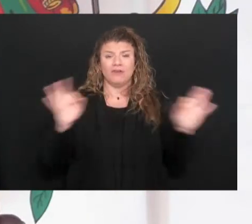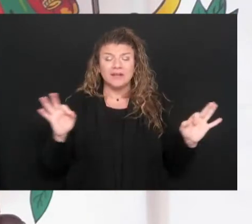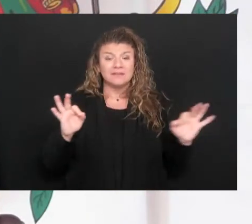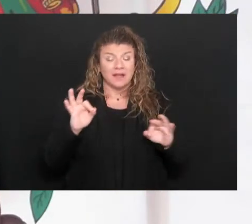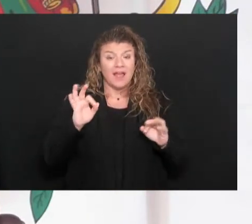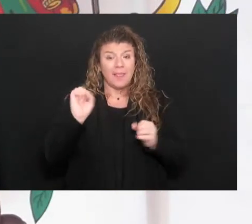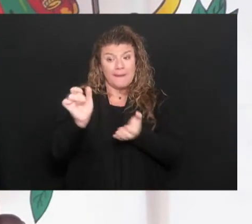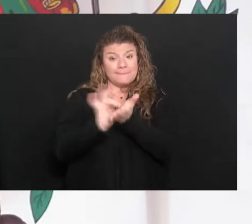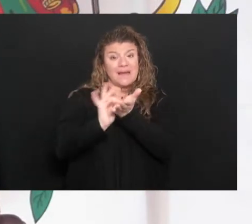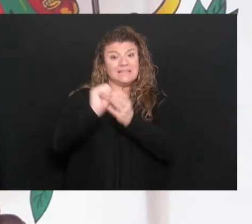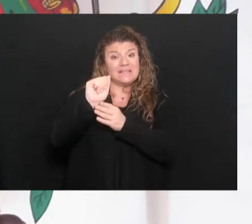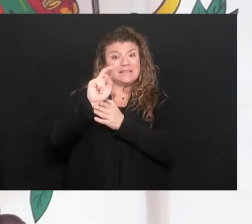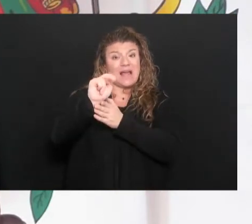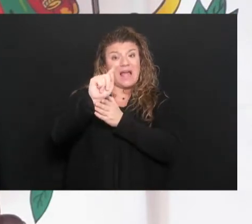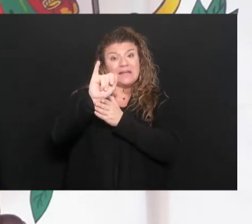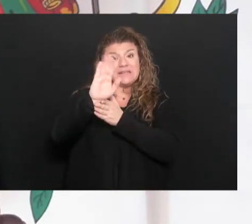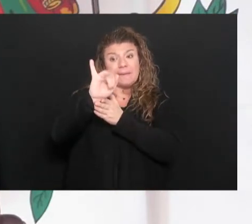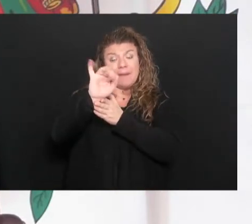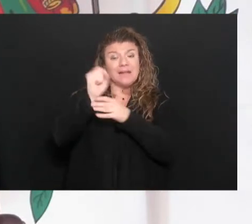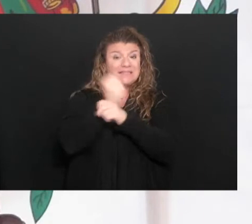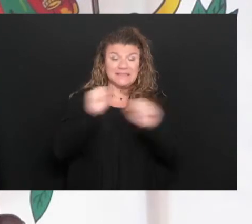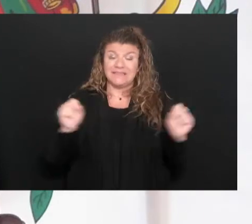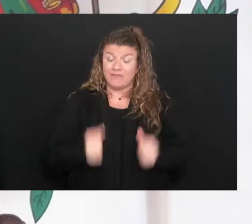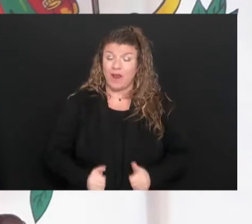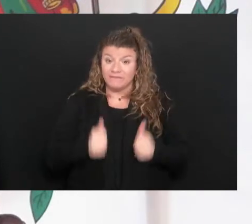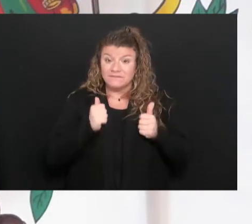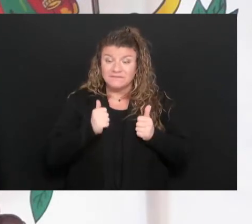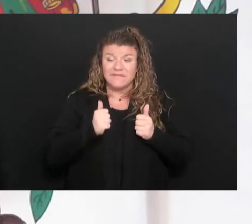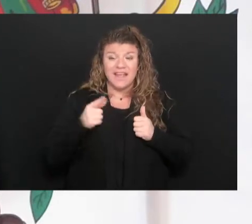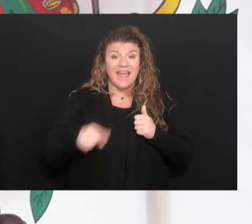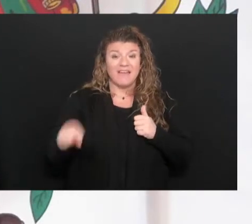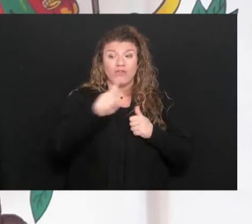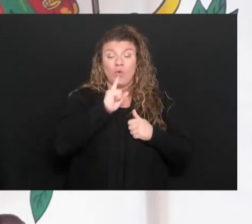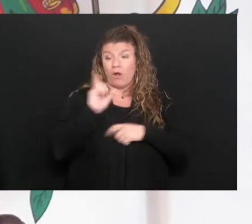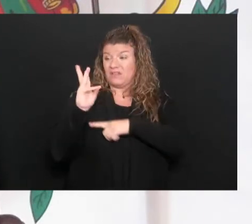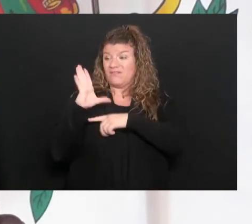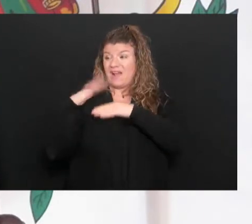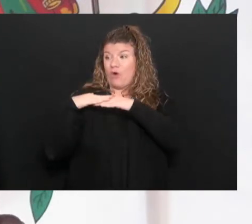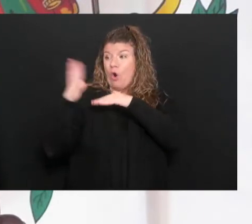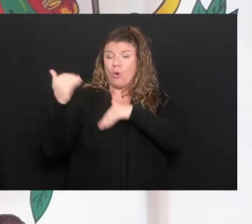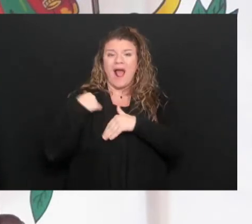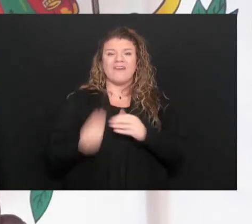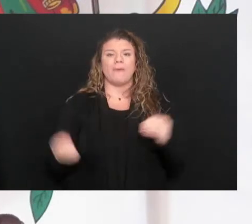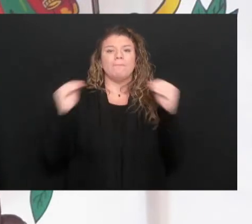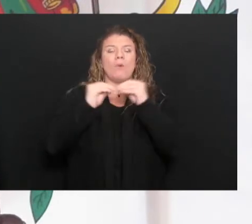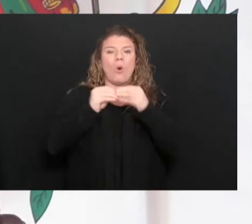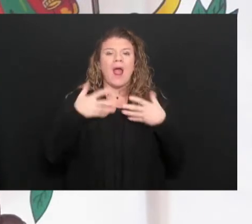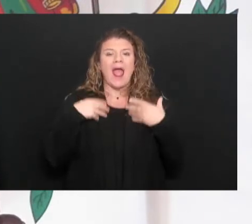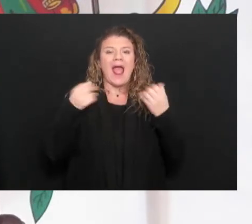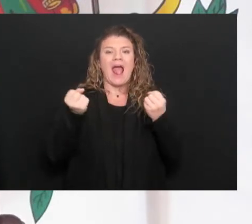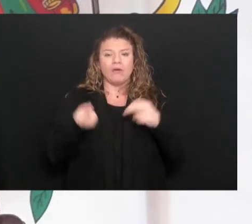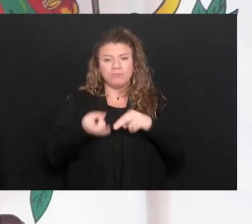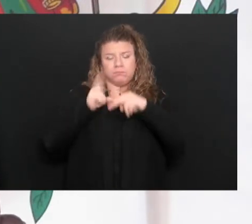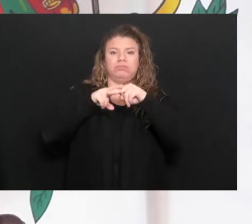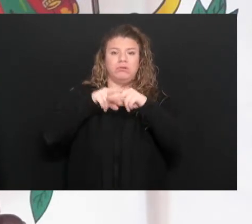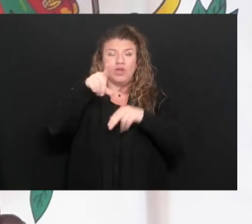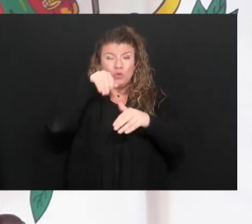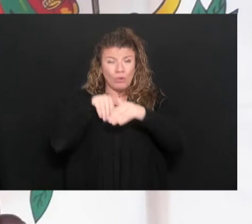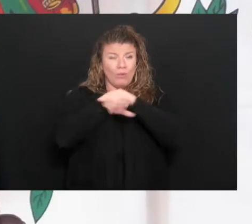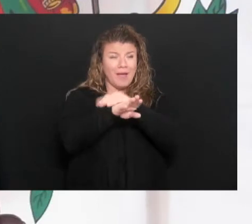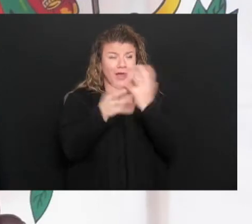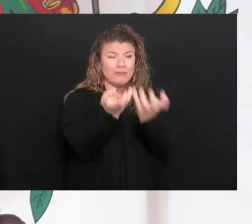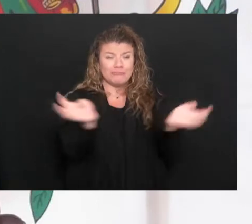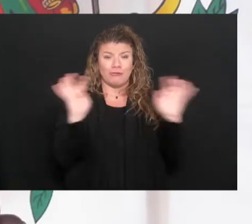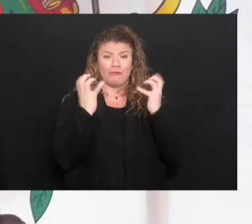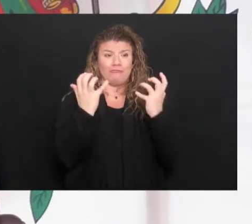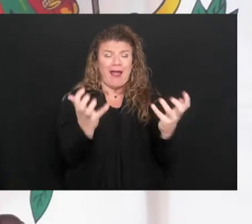can save your life. For those people that are compromised, 65 and older, with any kind of health condition, and you go into a crowd of people and everything,